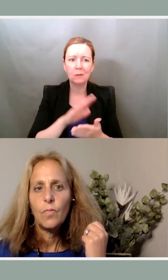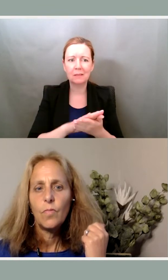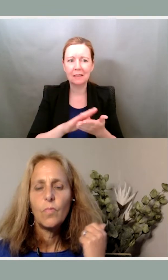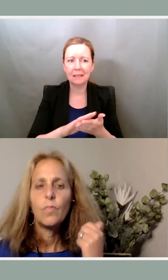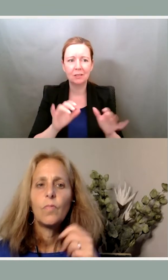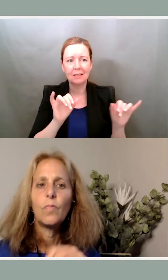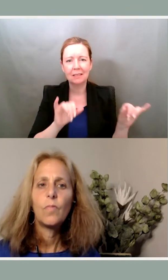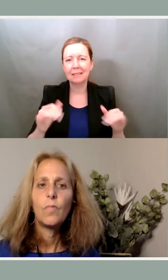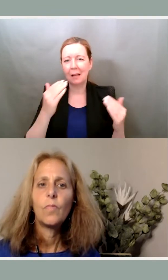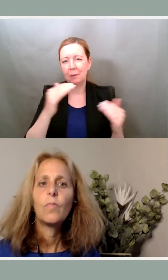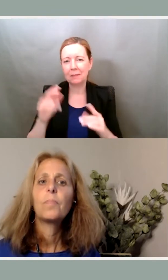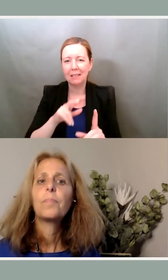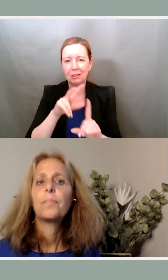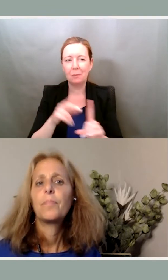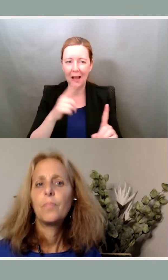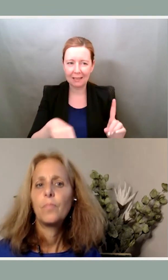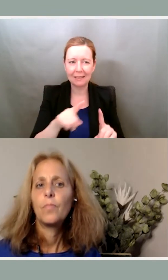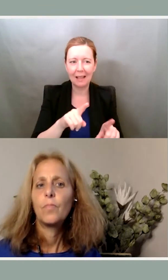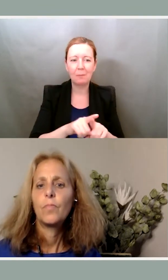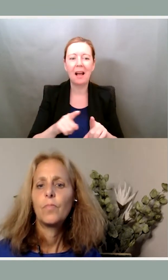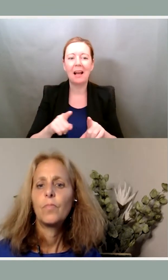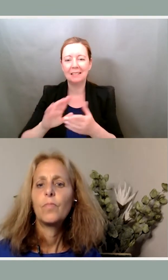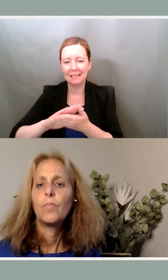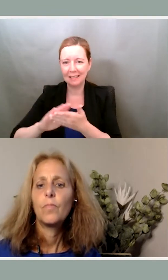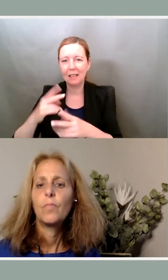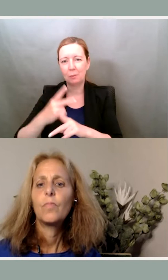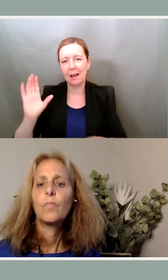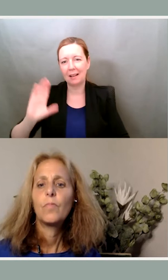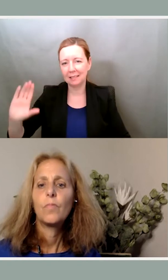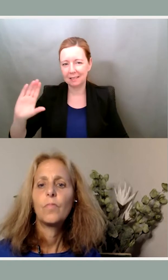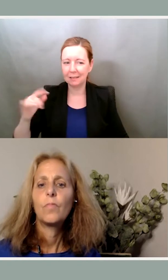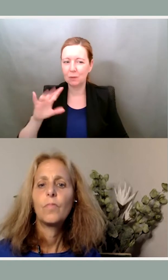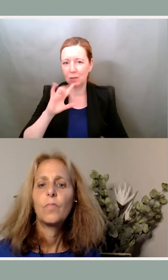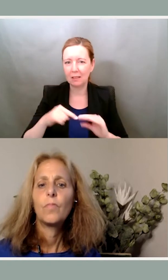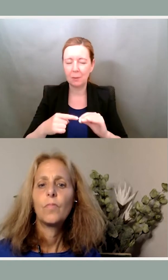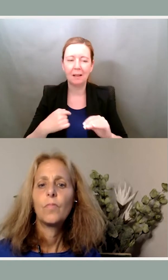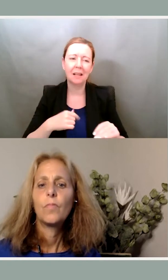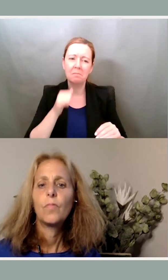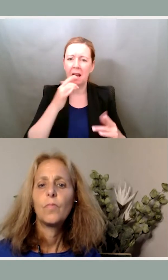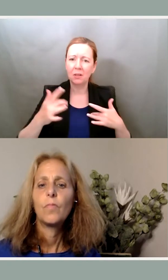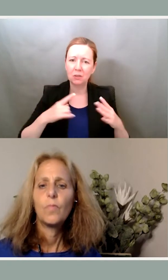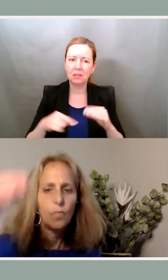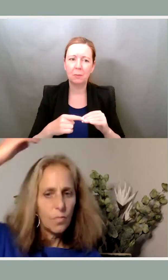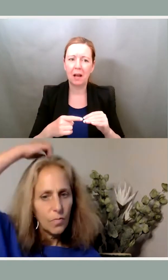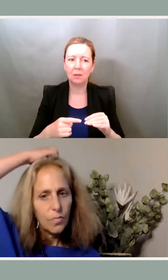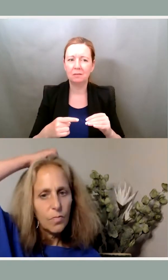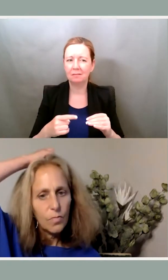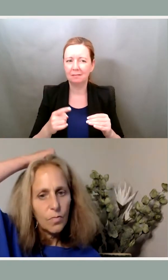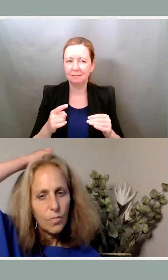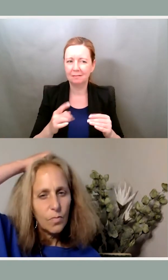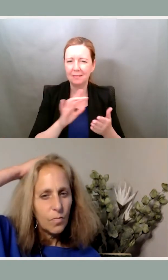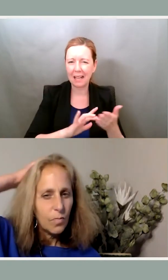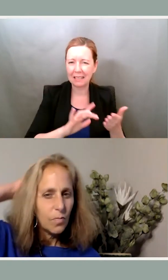same limitation applies to them as to the cleaning products we spoke about. I am not particularly concerned about toxicity, but I am concerned